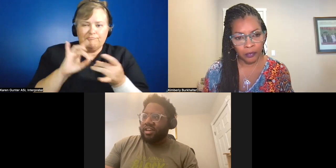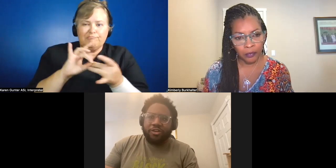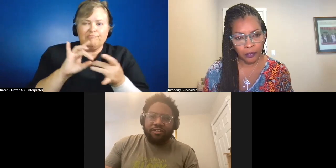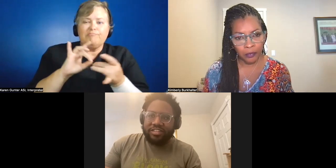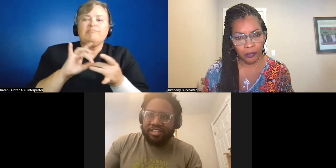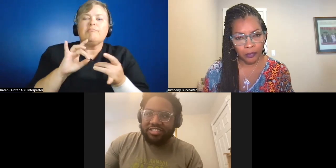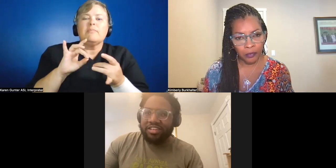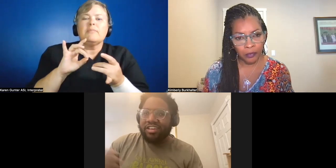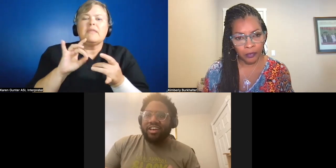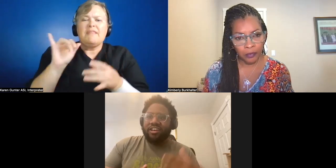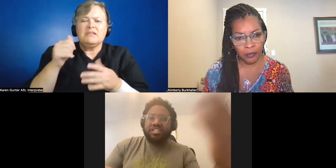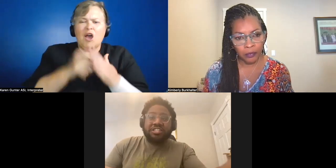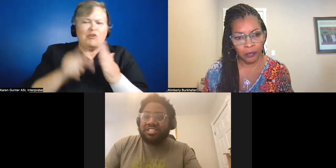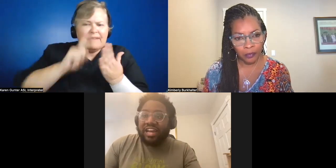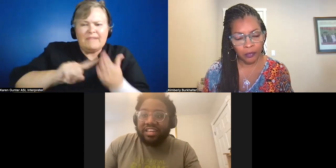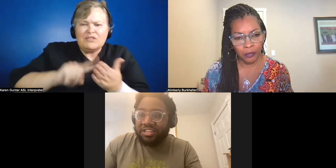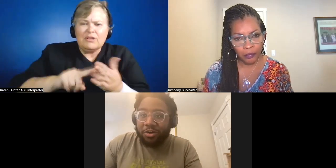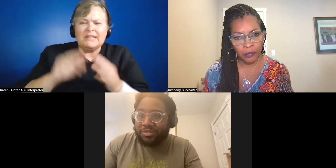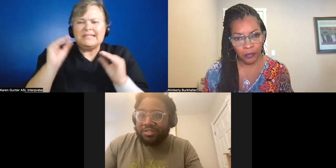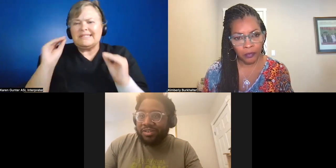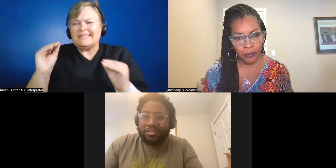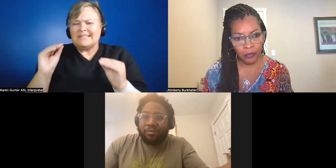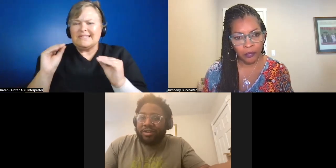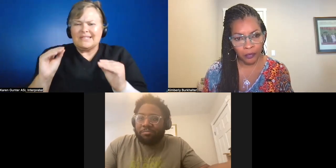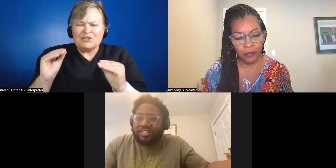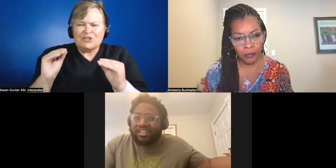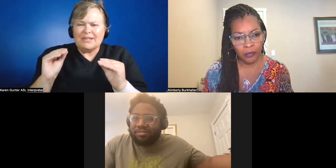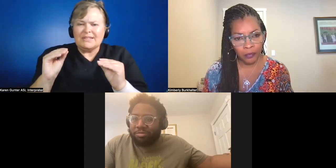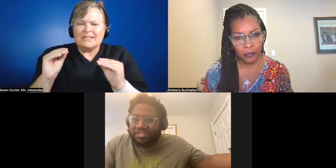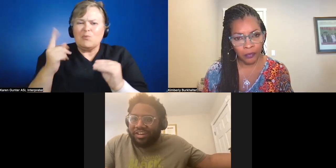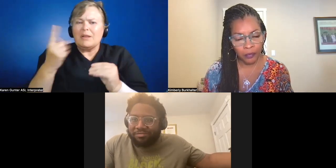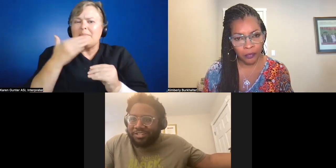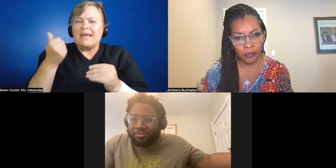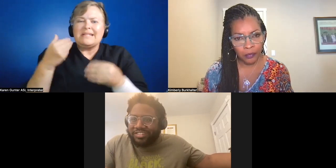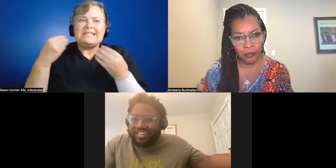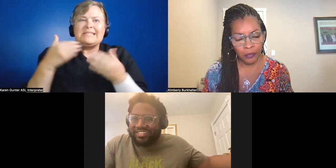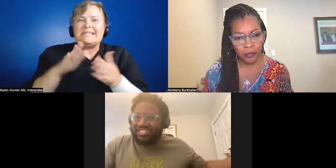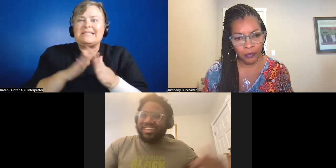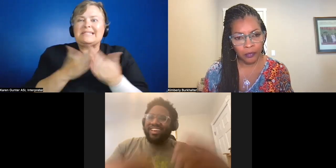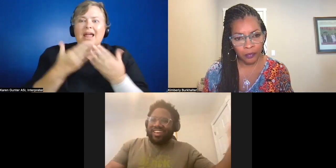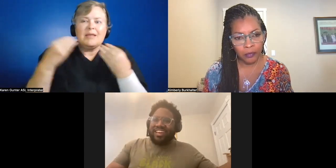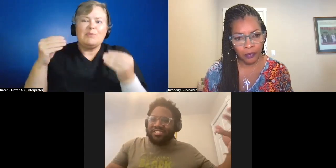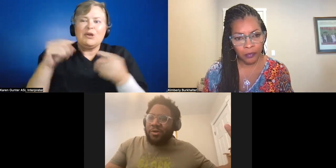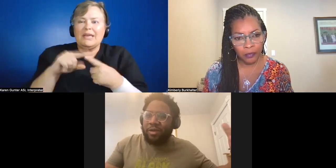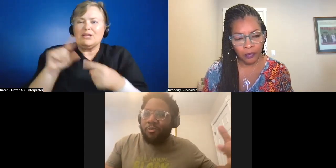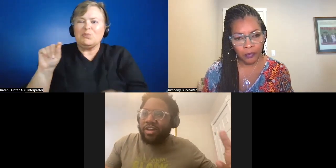Is under investigation. Teaching Ta-Nehisi Coates was like one of the best-selling books of the 2010s.